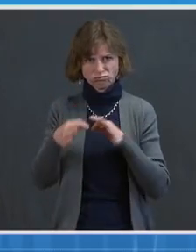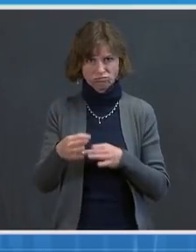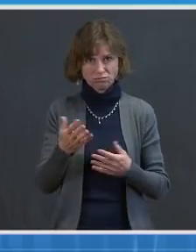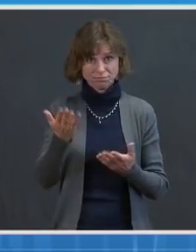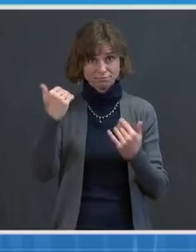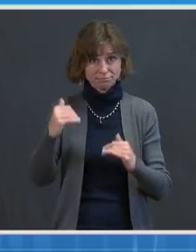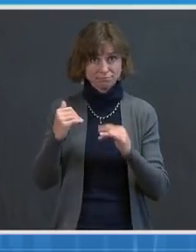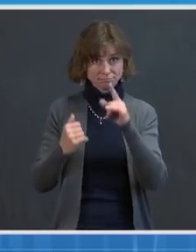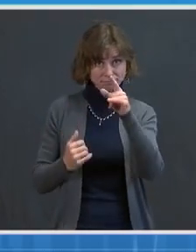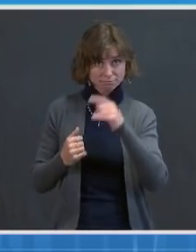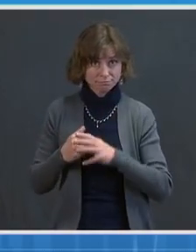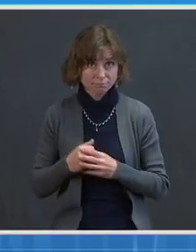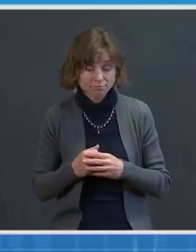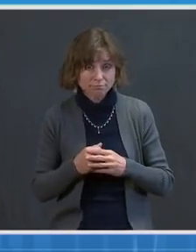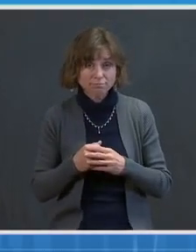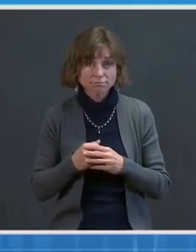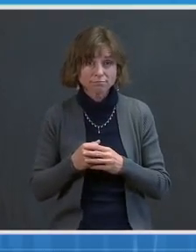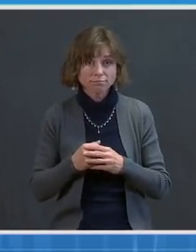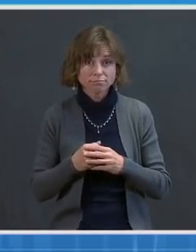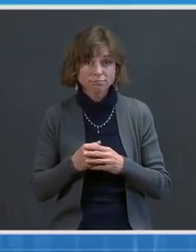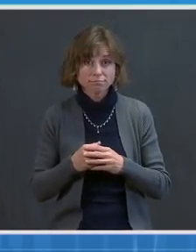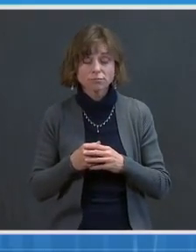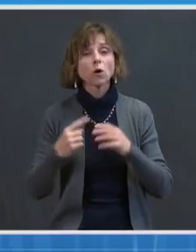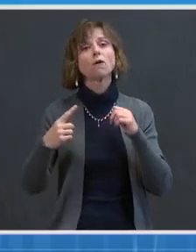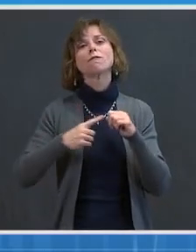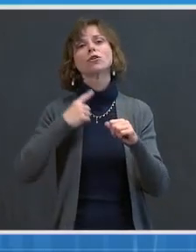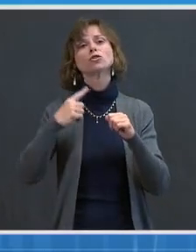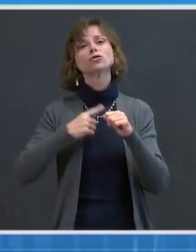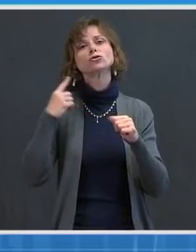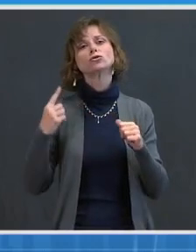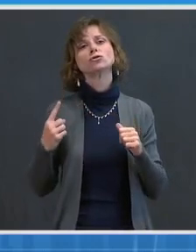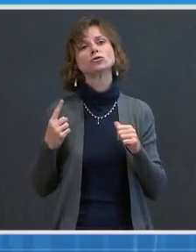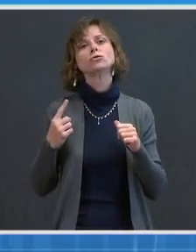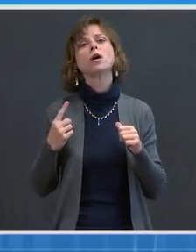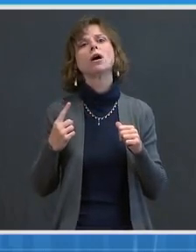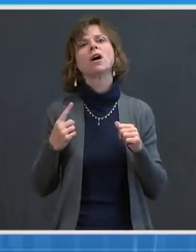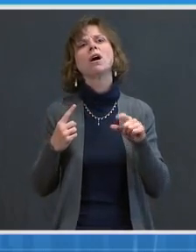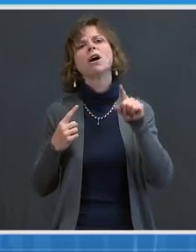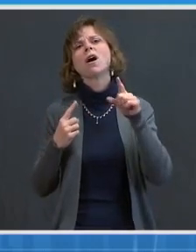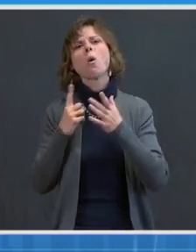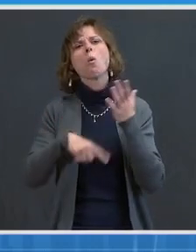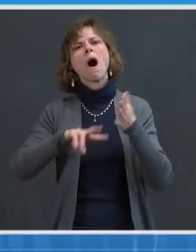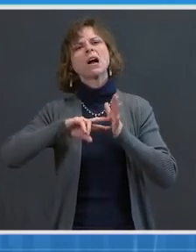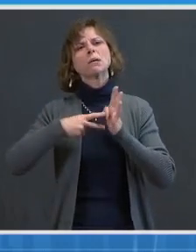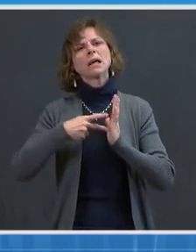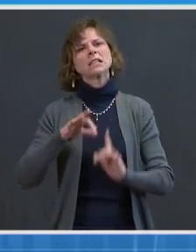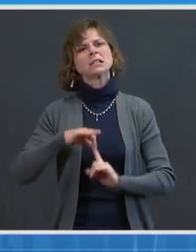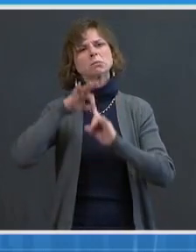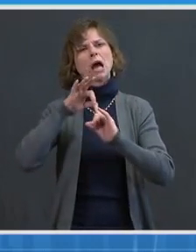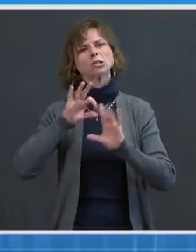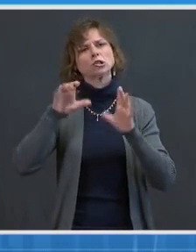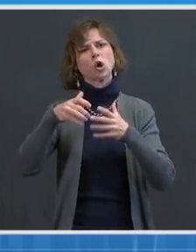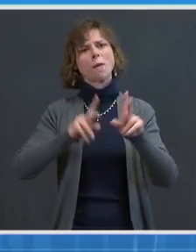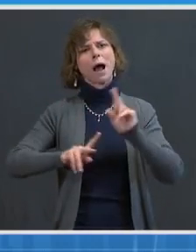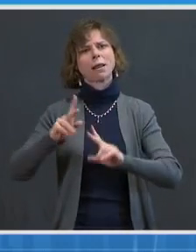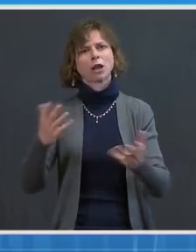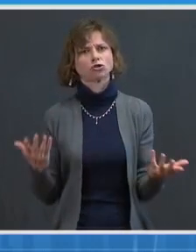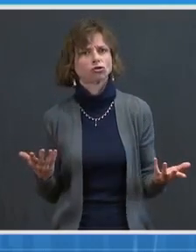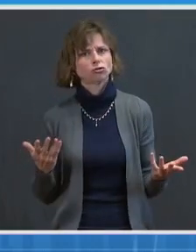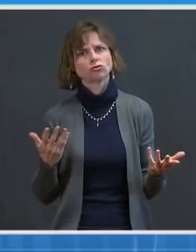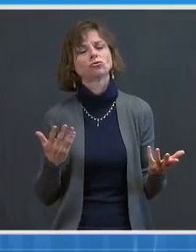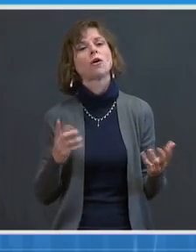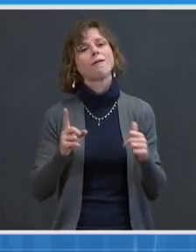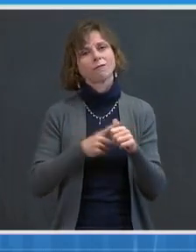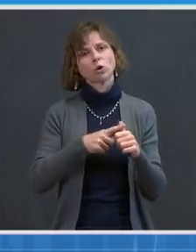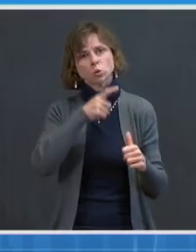have the next slide, please. First of all, let's take a look at what we mean by special populations. First of all, are